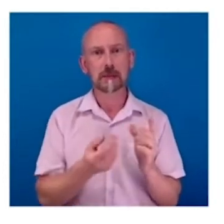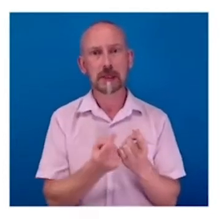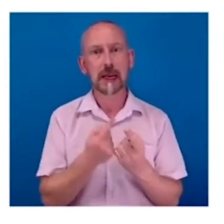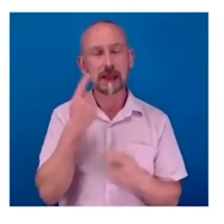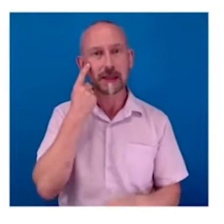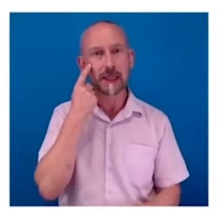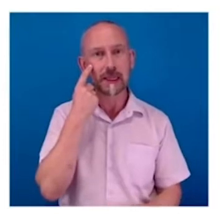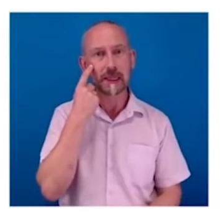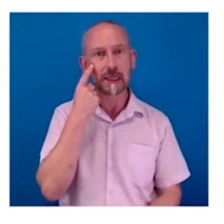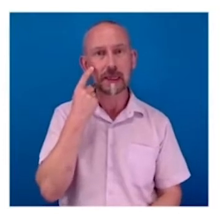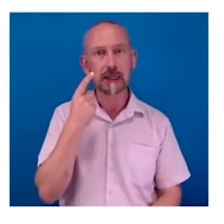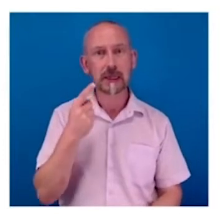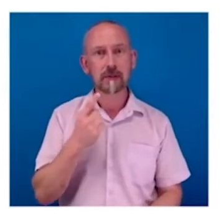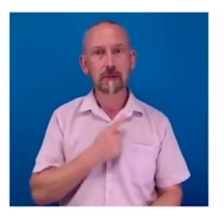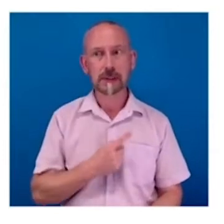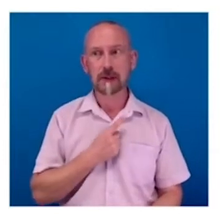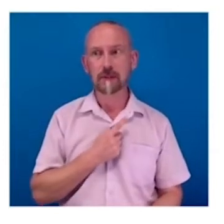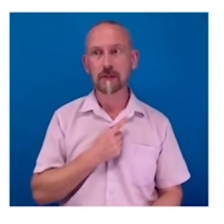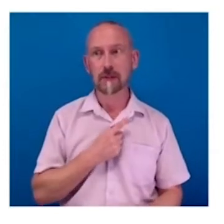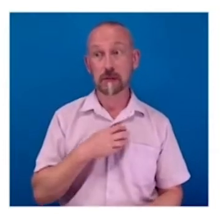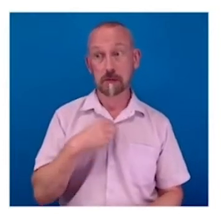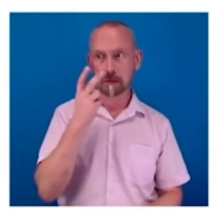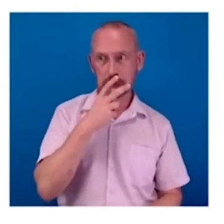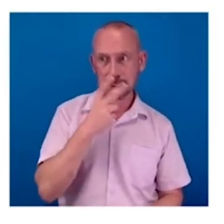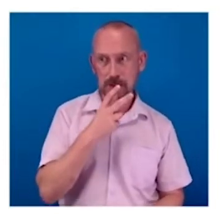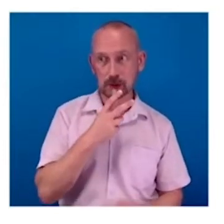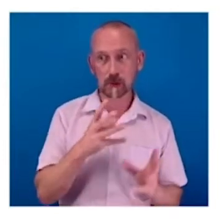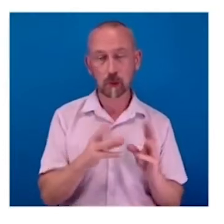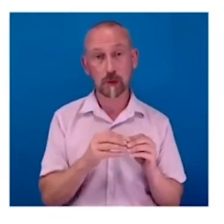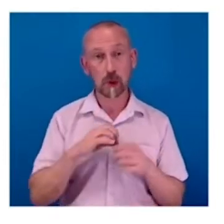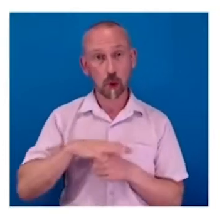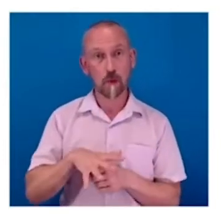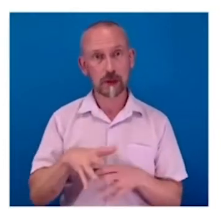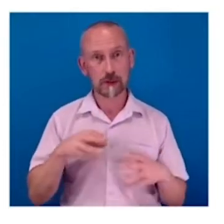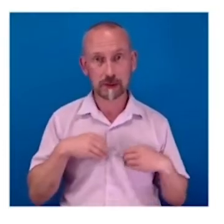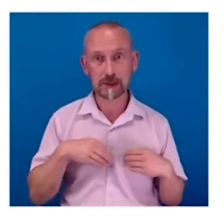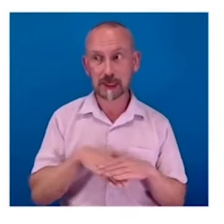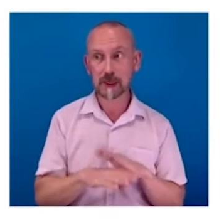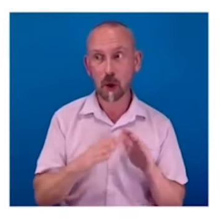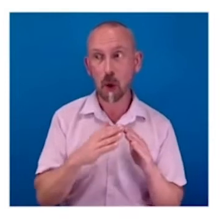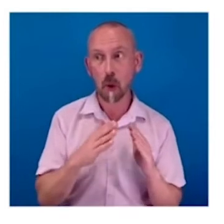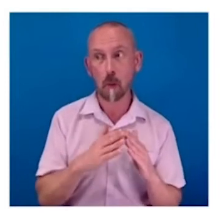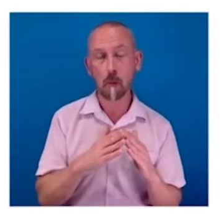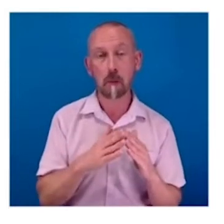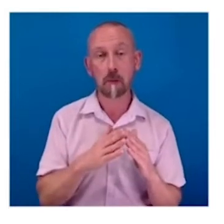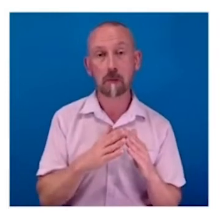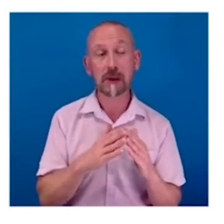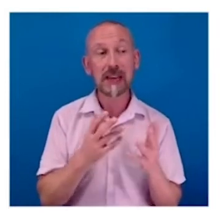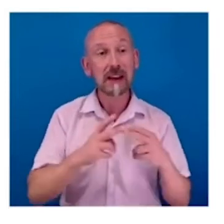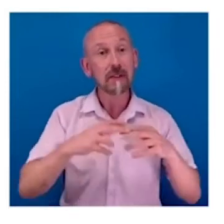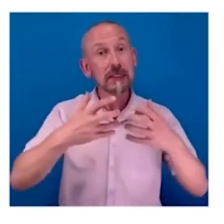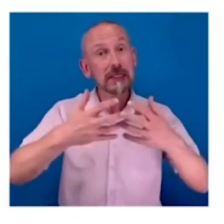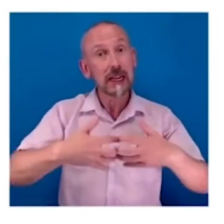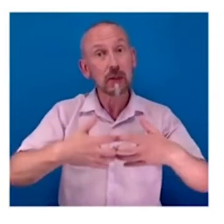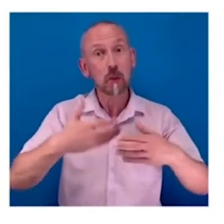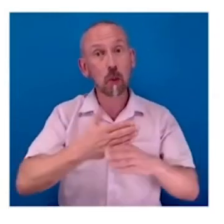home, it works great when the tech works great. But then you're very lonely if